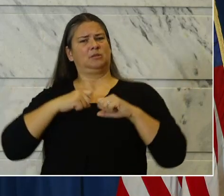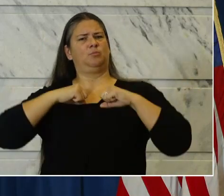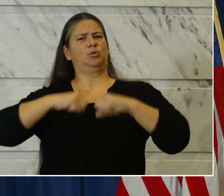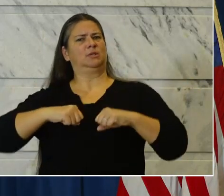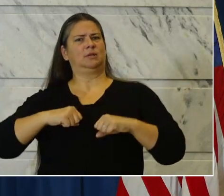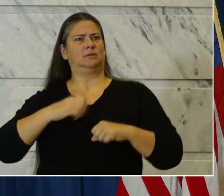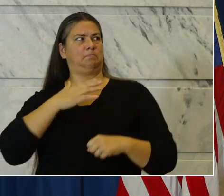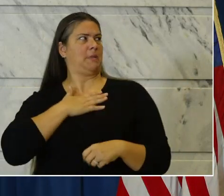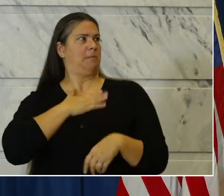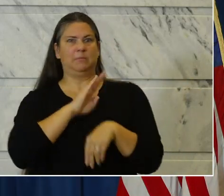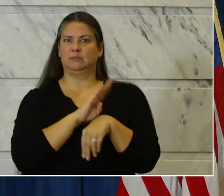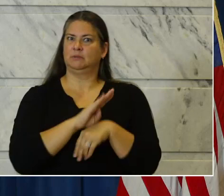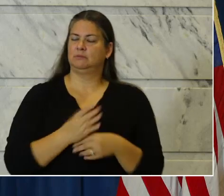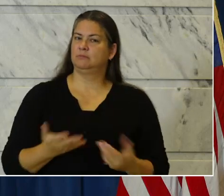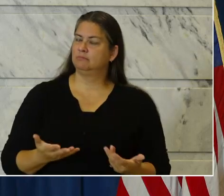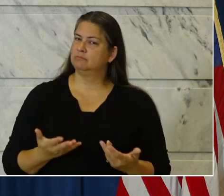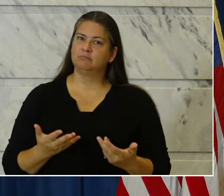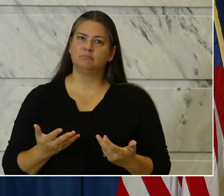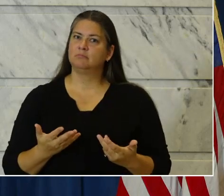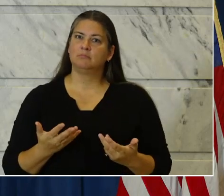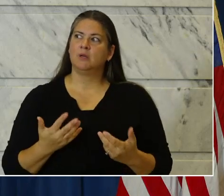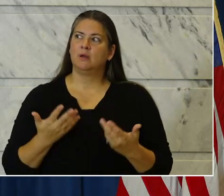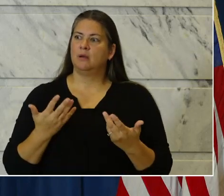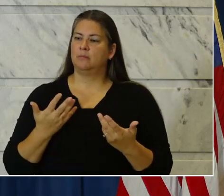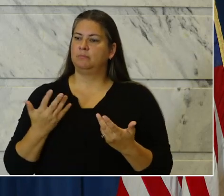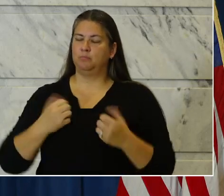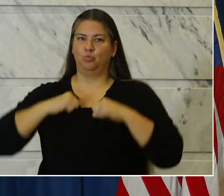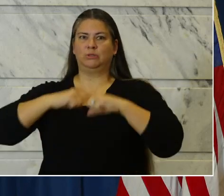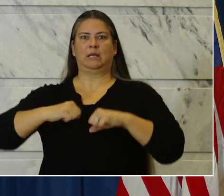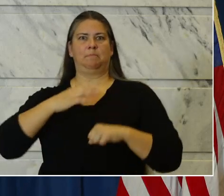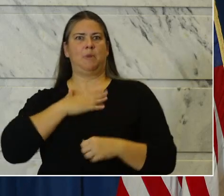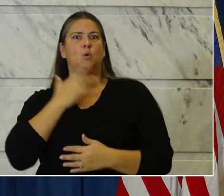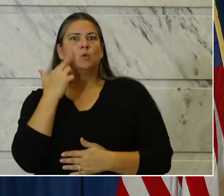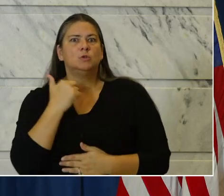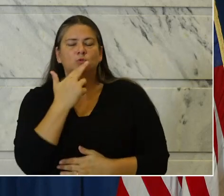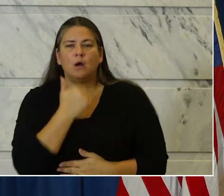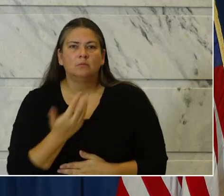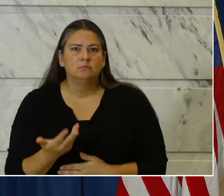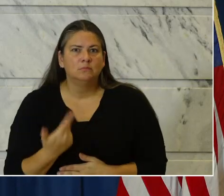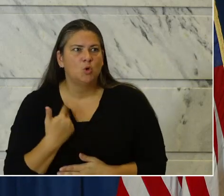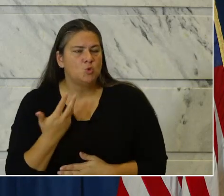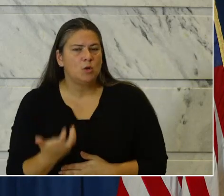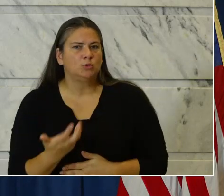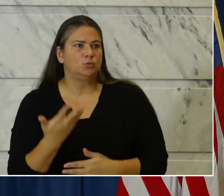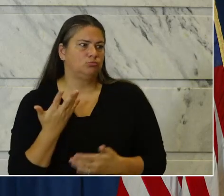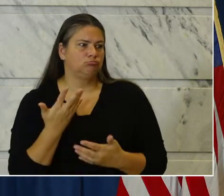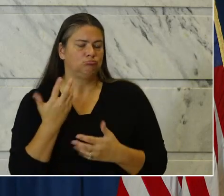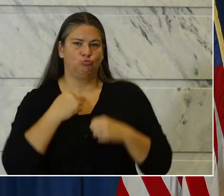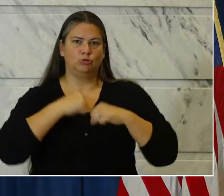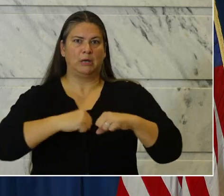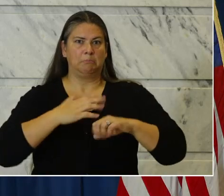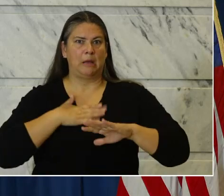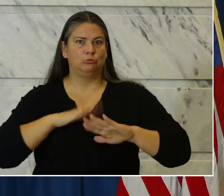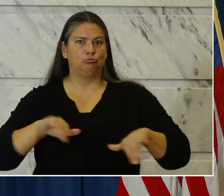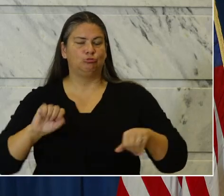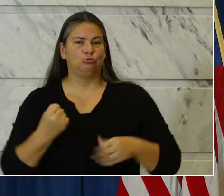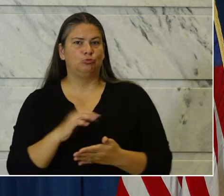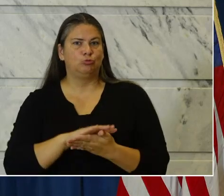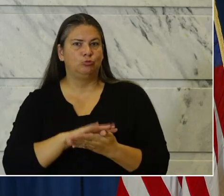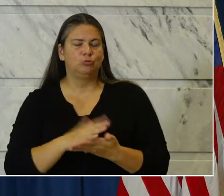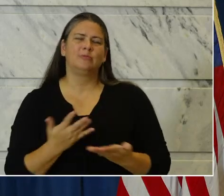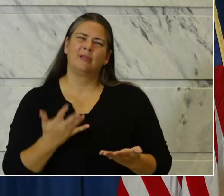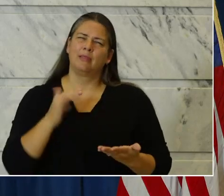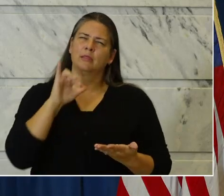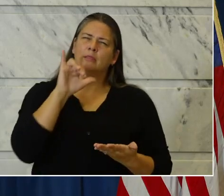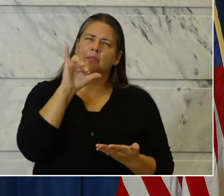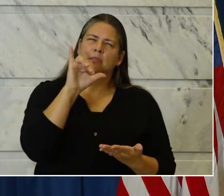protect your business or your restaurant or your kid's school. This is